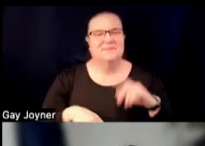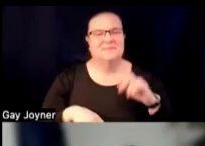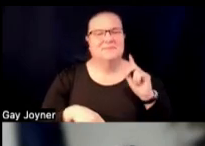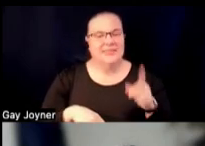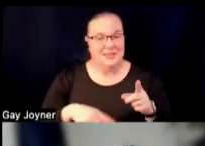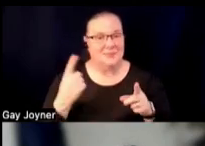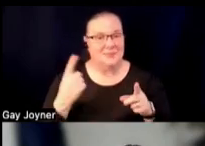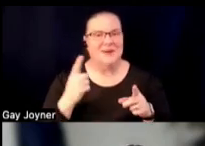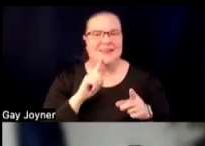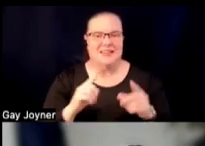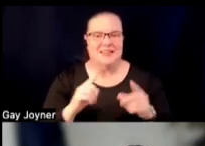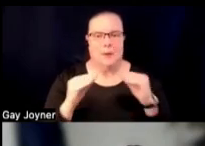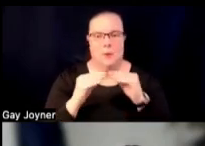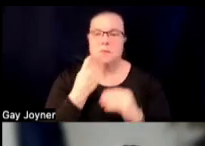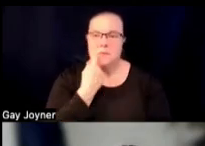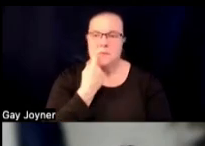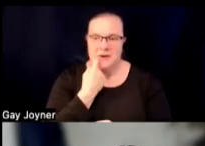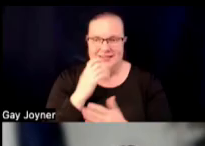So this is a more recent piece.